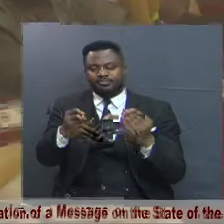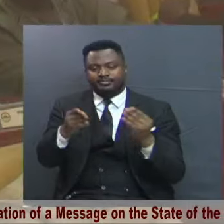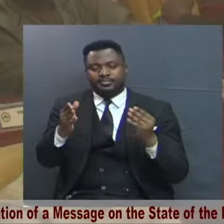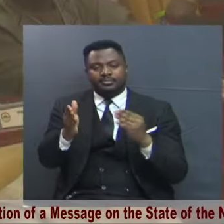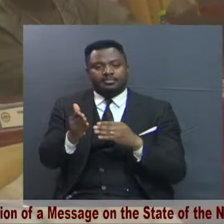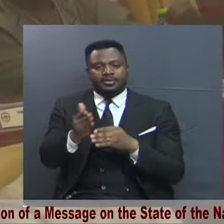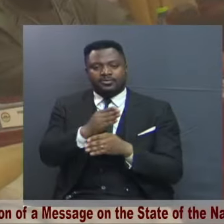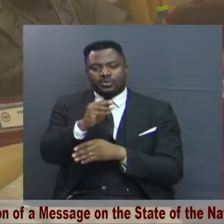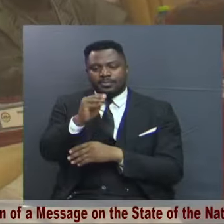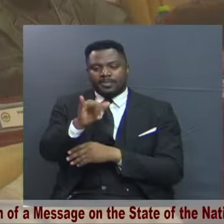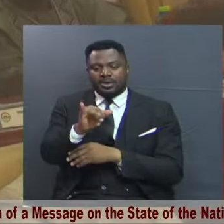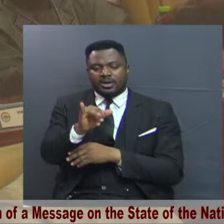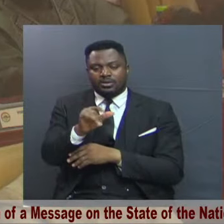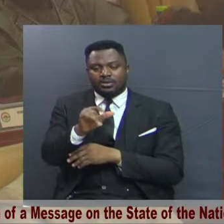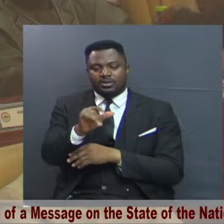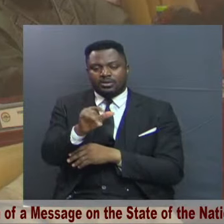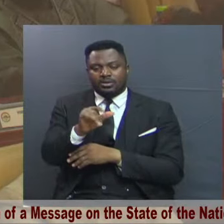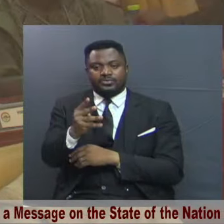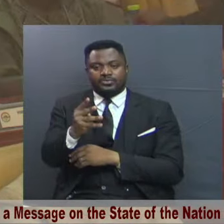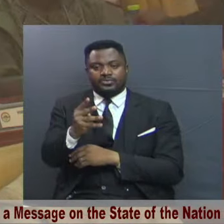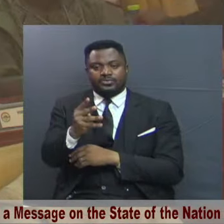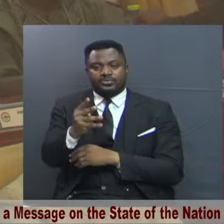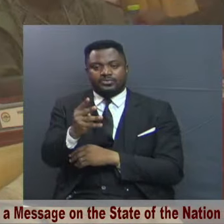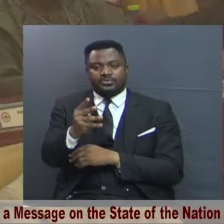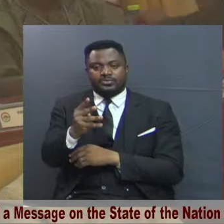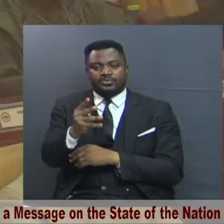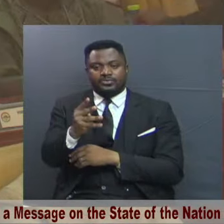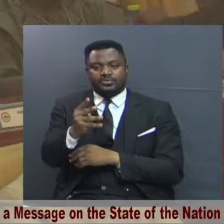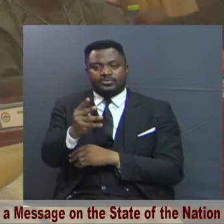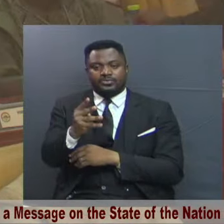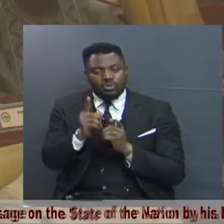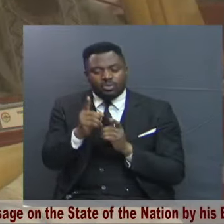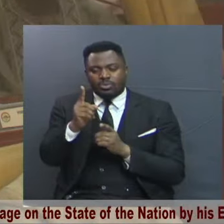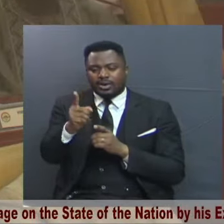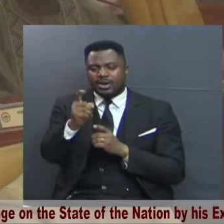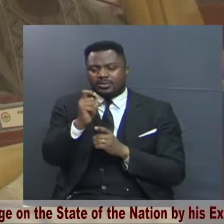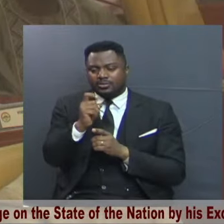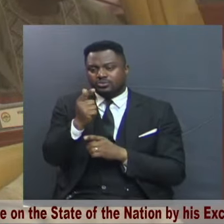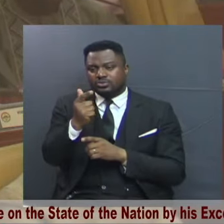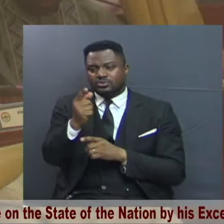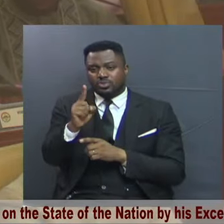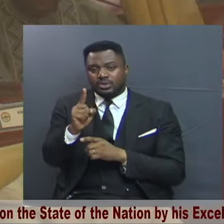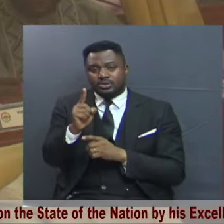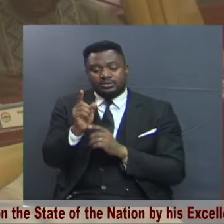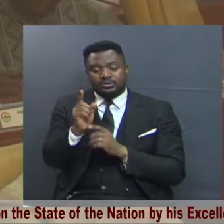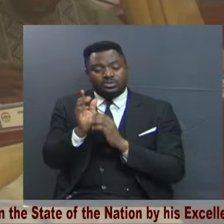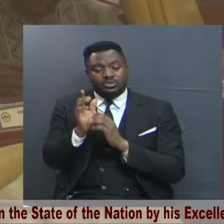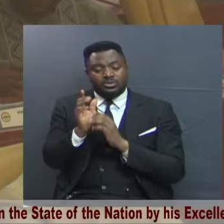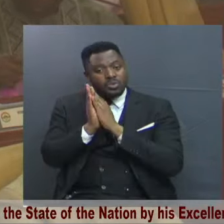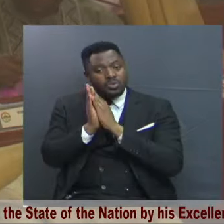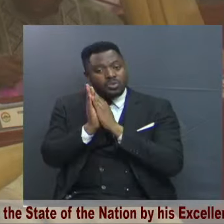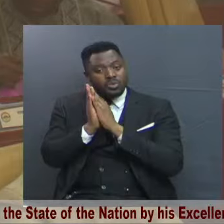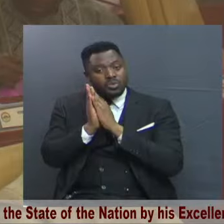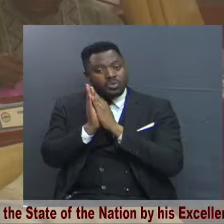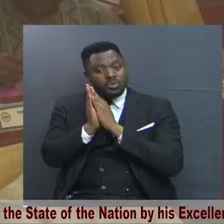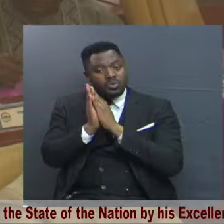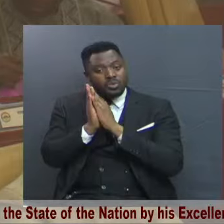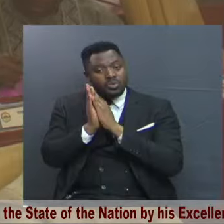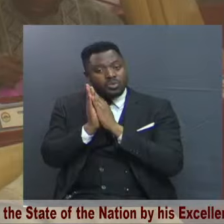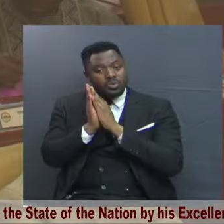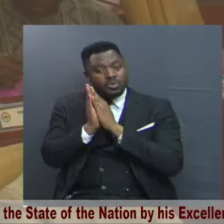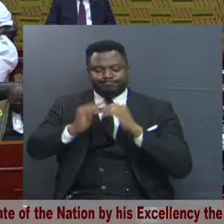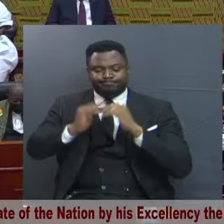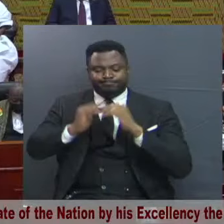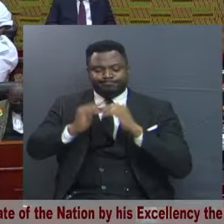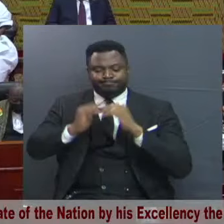May 20124 in addition 121 residential units have been constructed